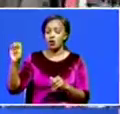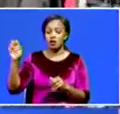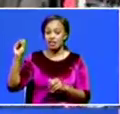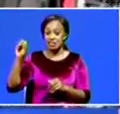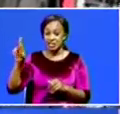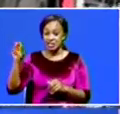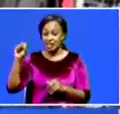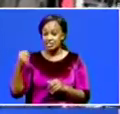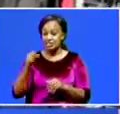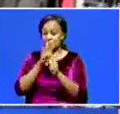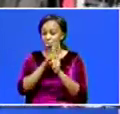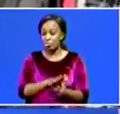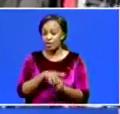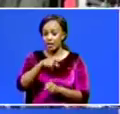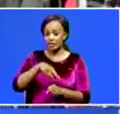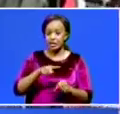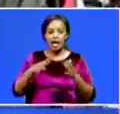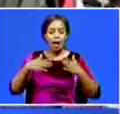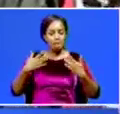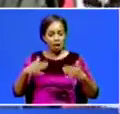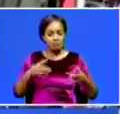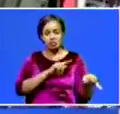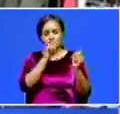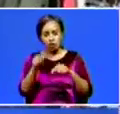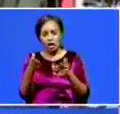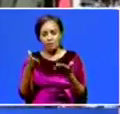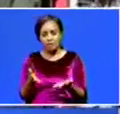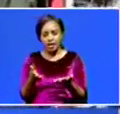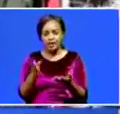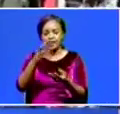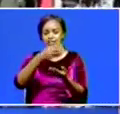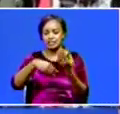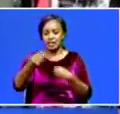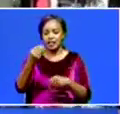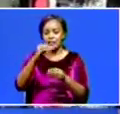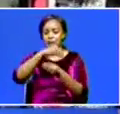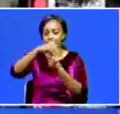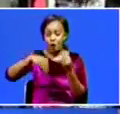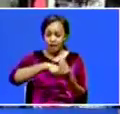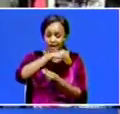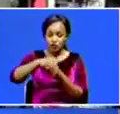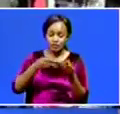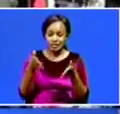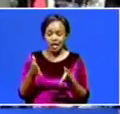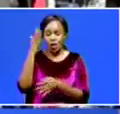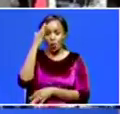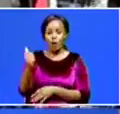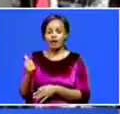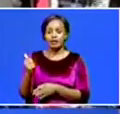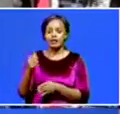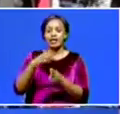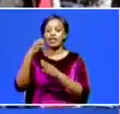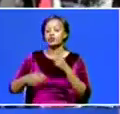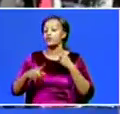sana. Nafurahia kukuja hapa Kakuzi na kuuza nini makovi yangu hapa kwa sababu mwisho wa mwaka